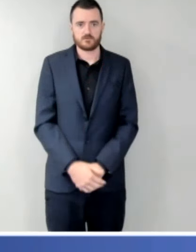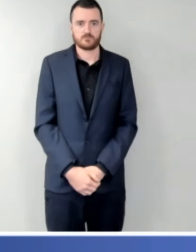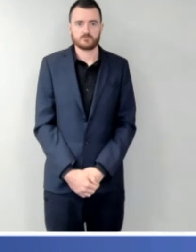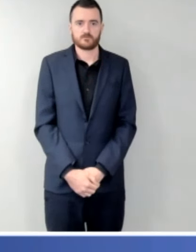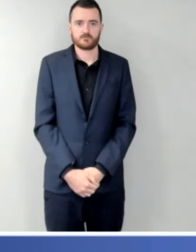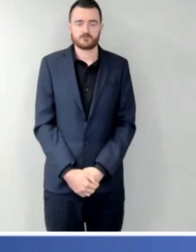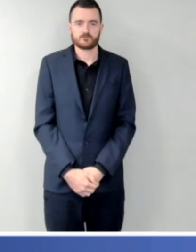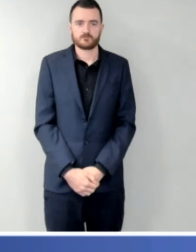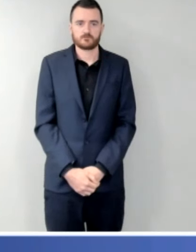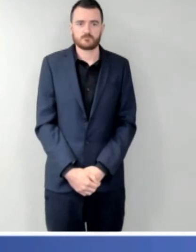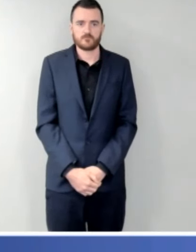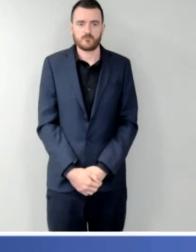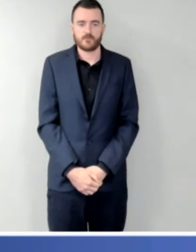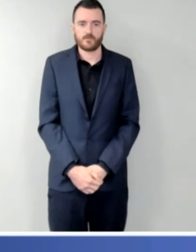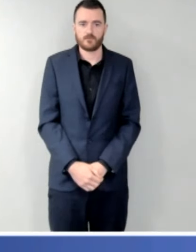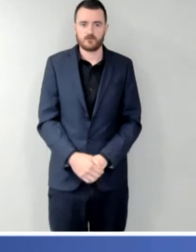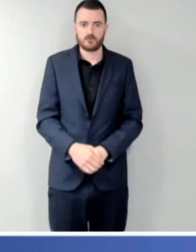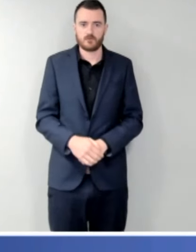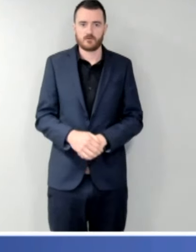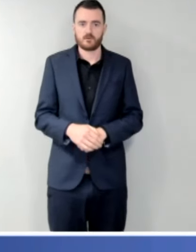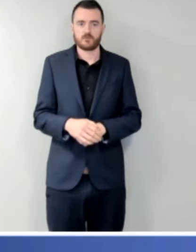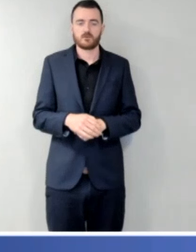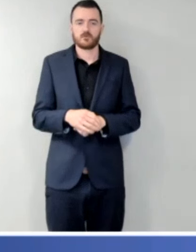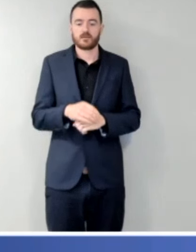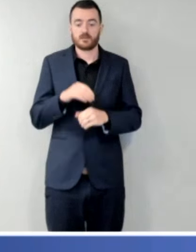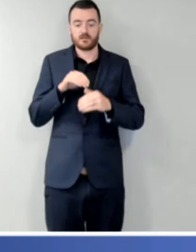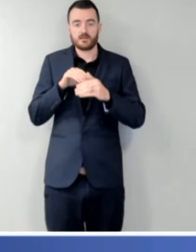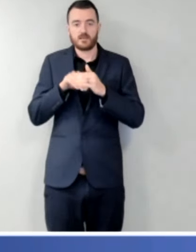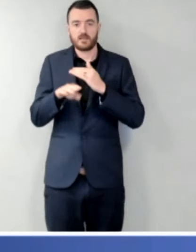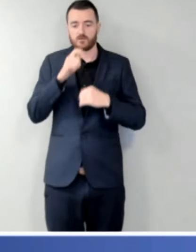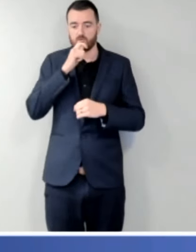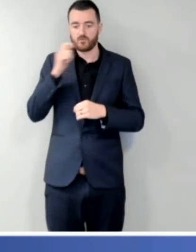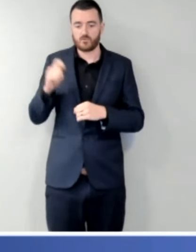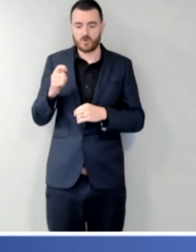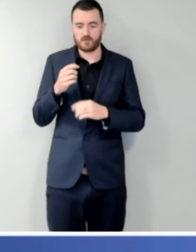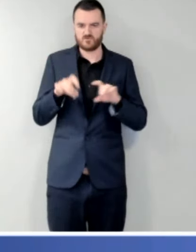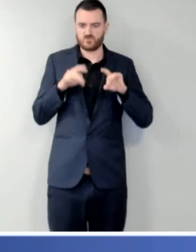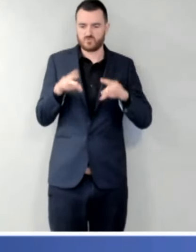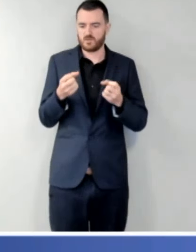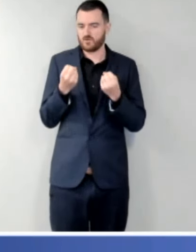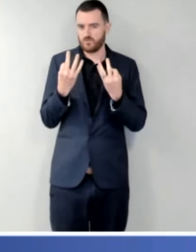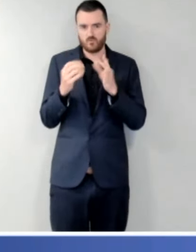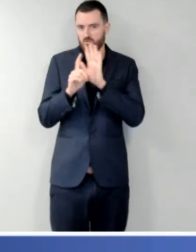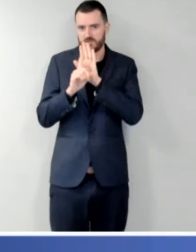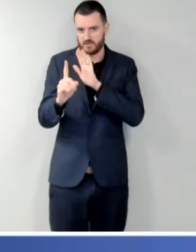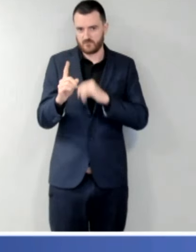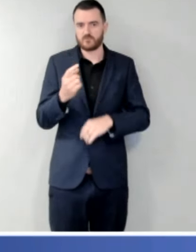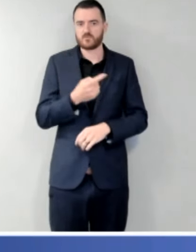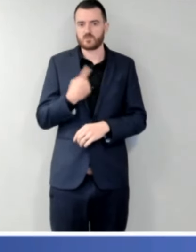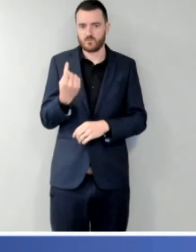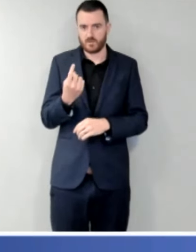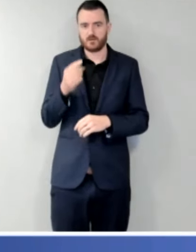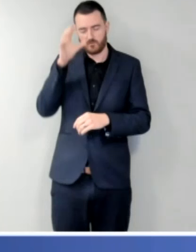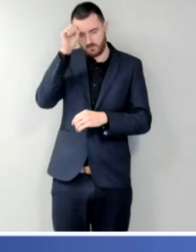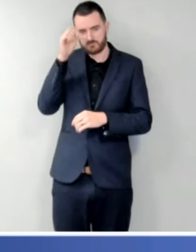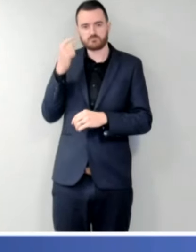Without any diplomatic presence in Ukraine, I'll never forget how we deployed over